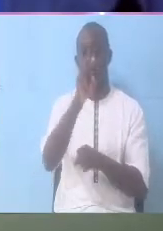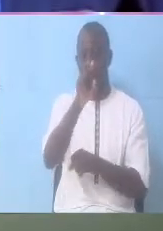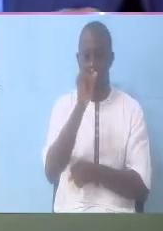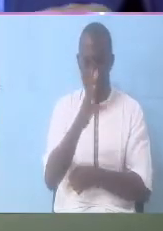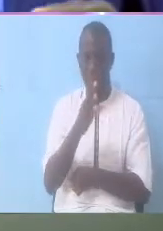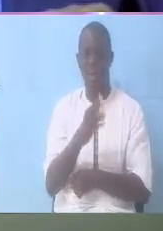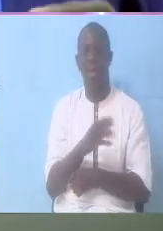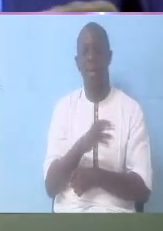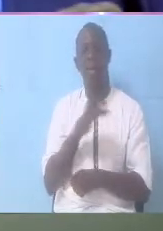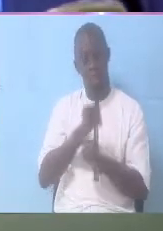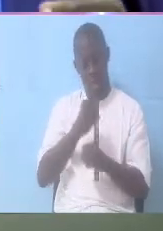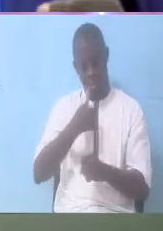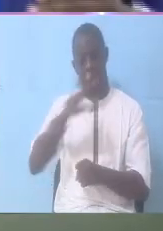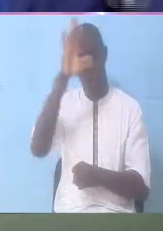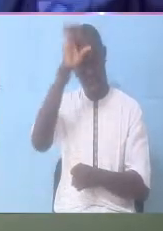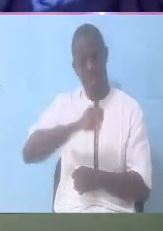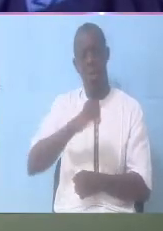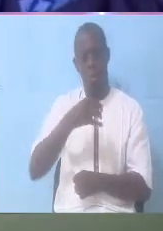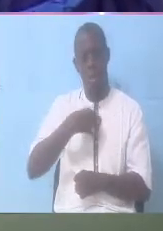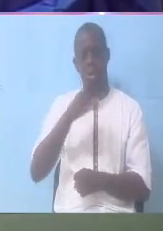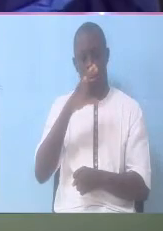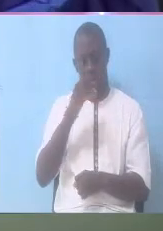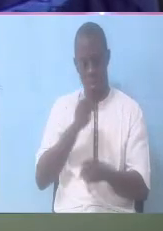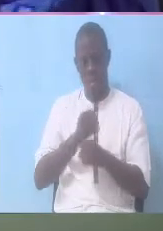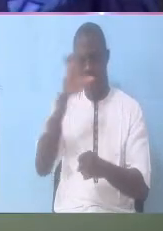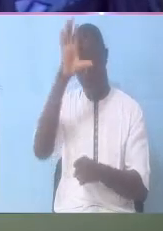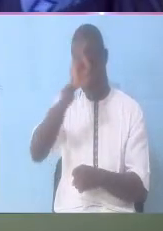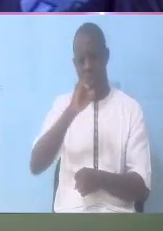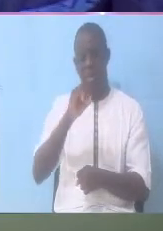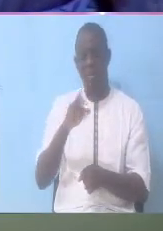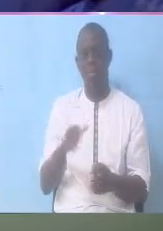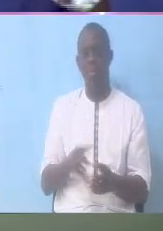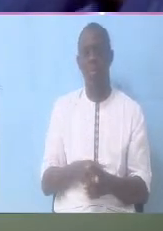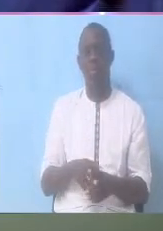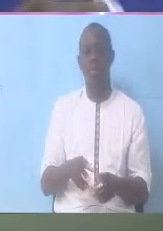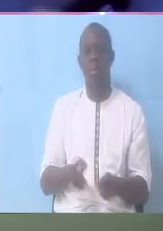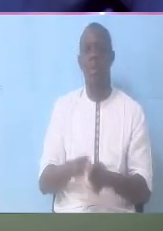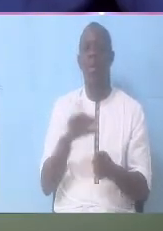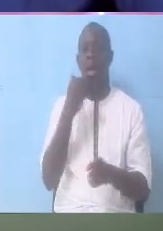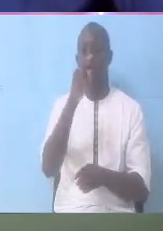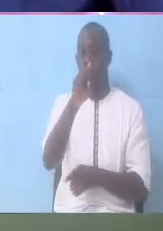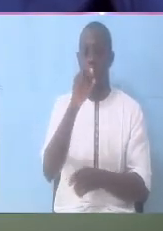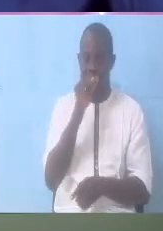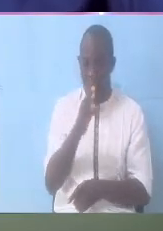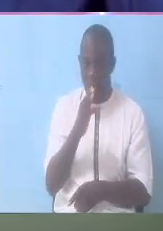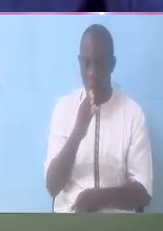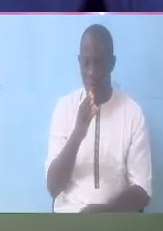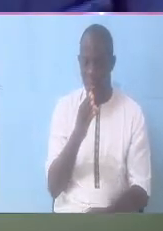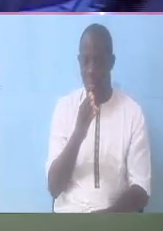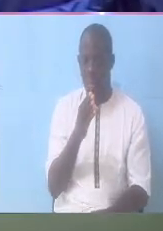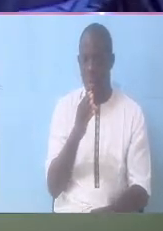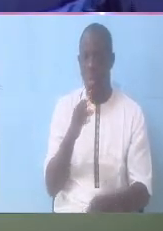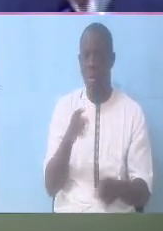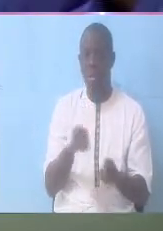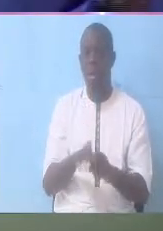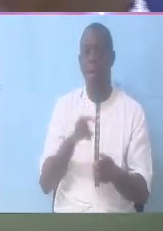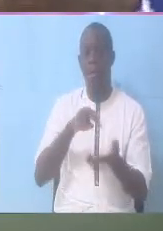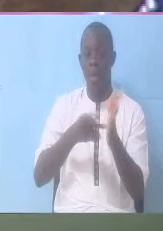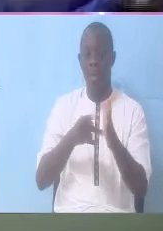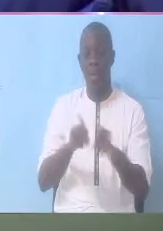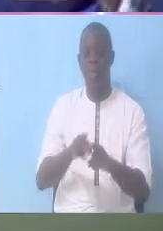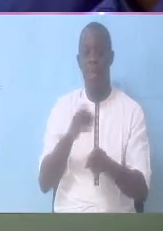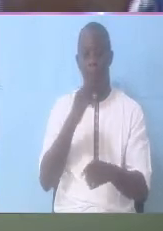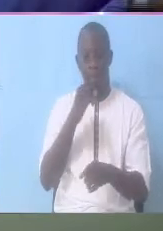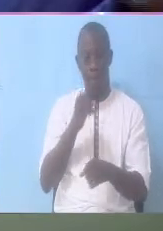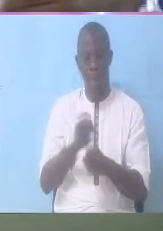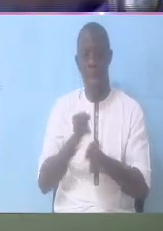saying. What I am saying just here. a moment. Aren't you saying that it is quite